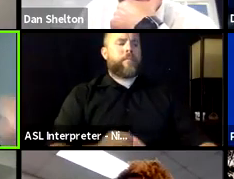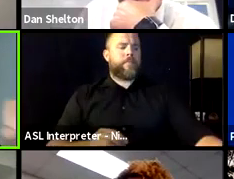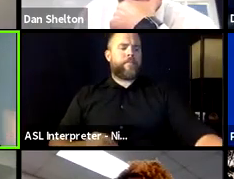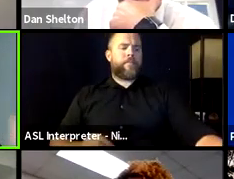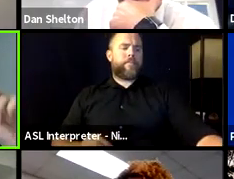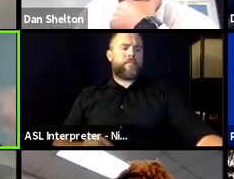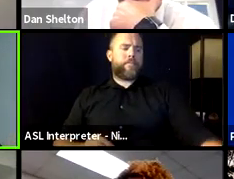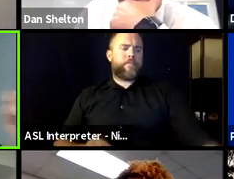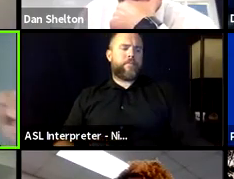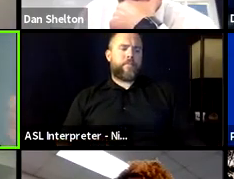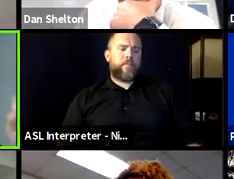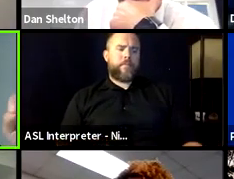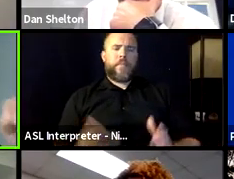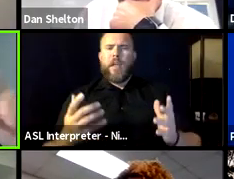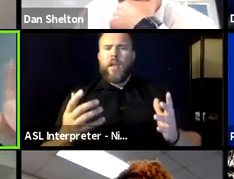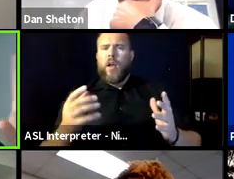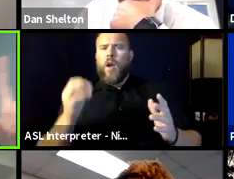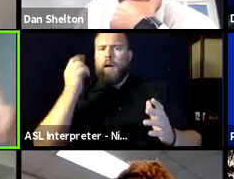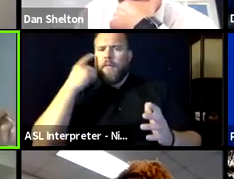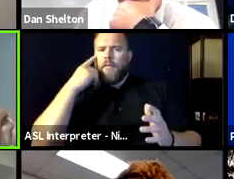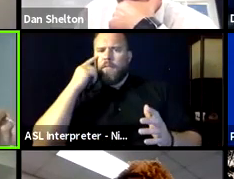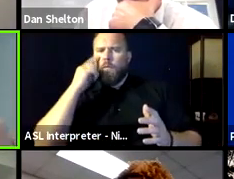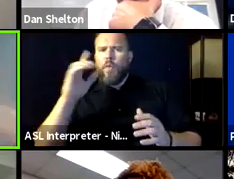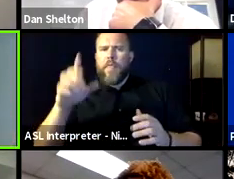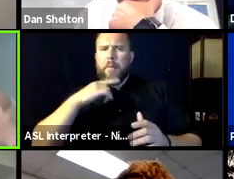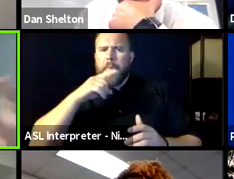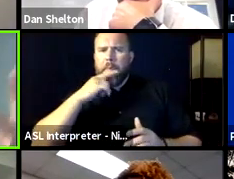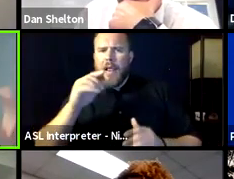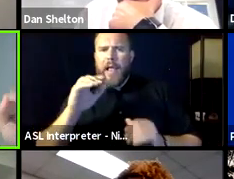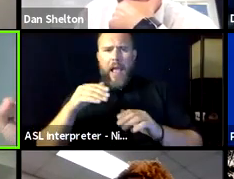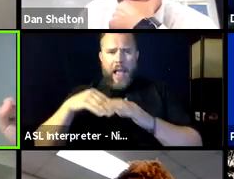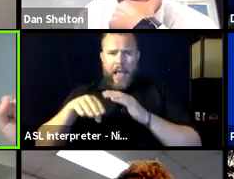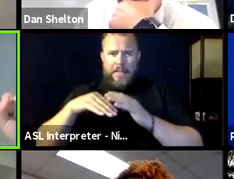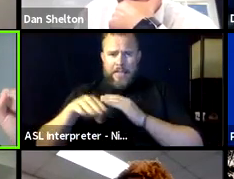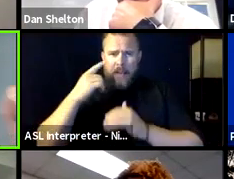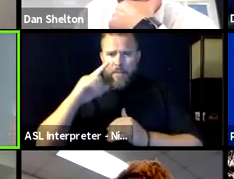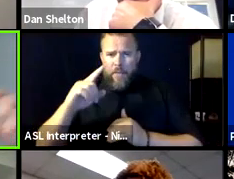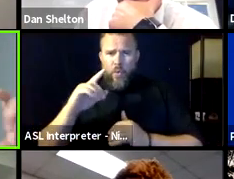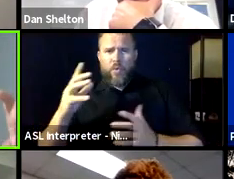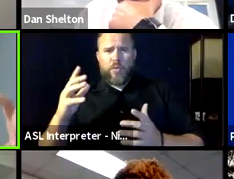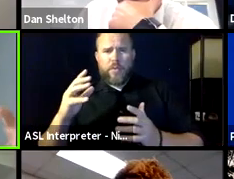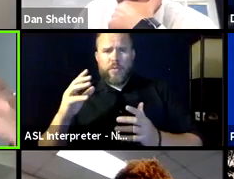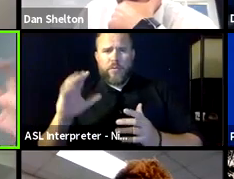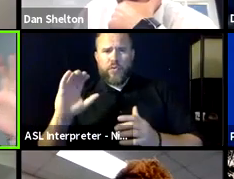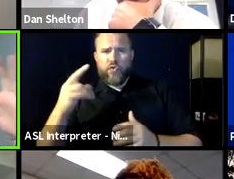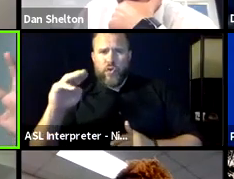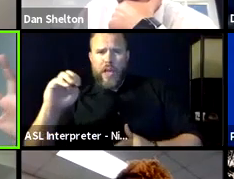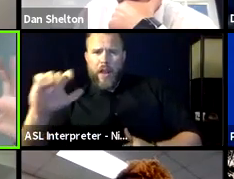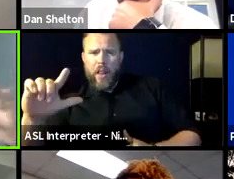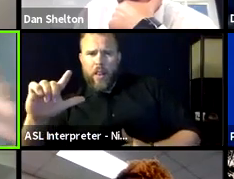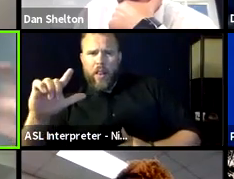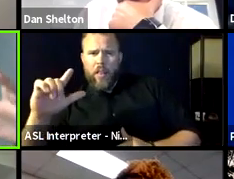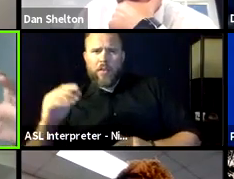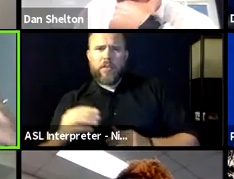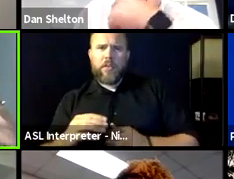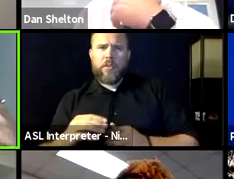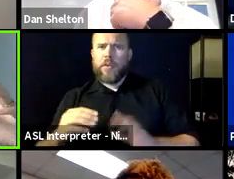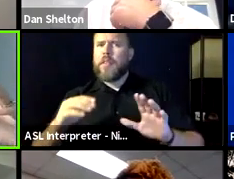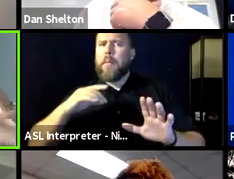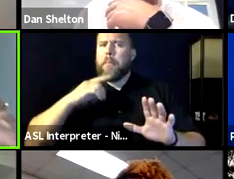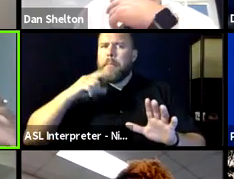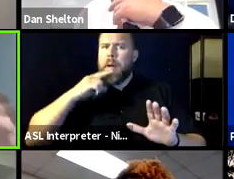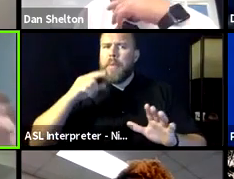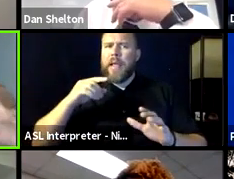TV channel, which is, I know I'm going a whole different place, Dr. Dan, but the public